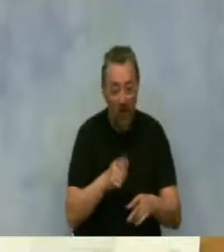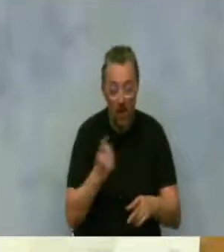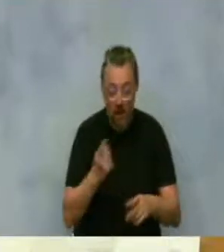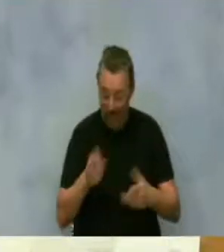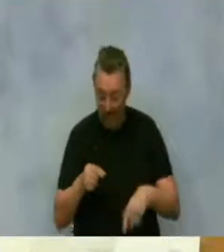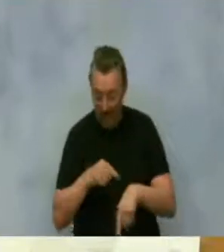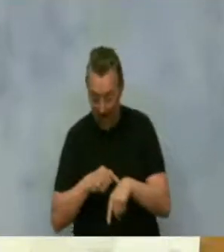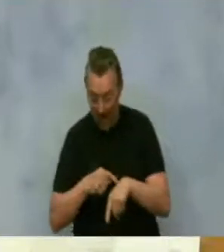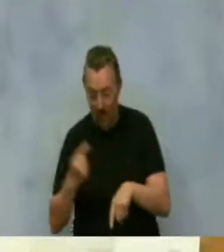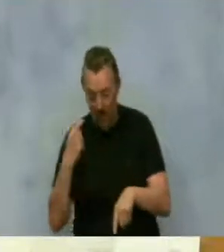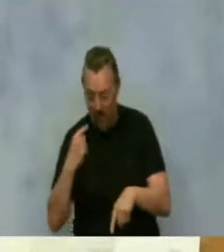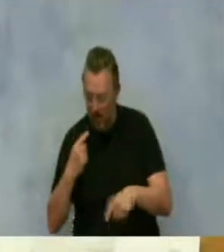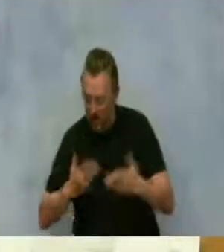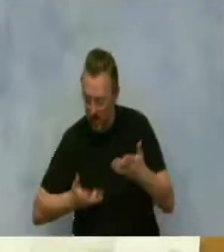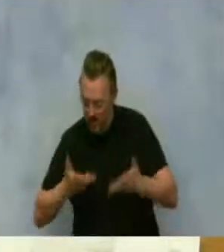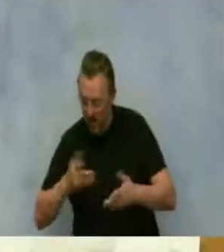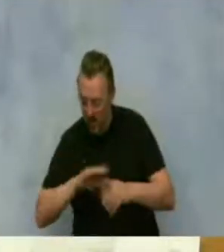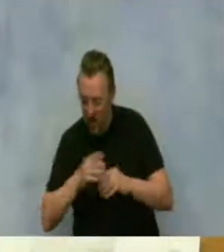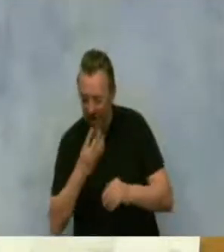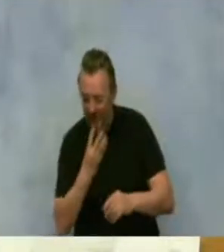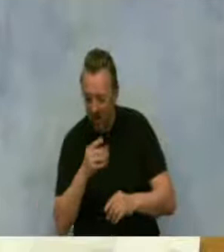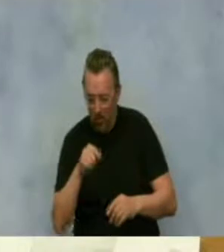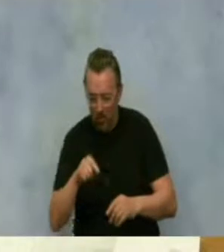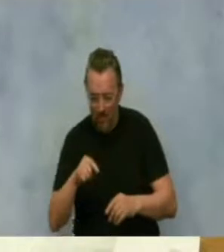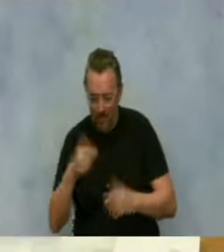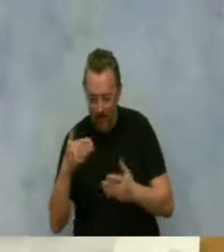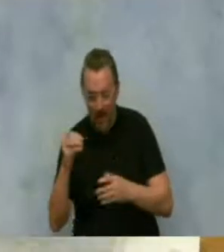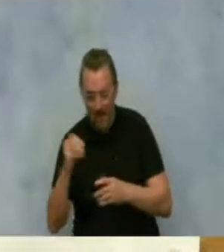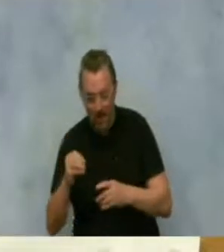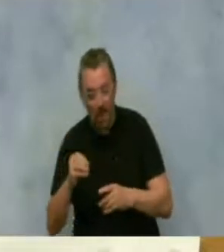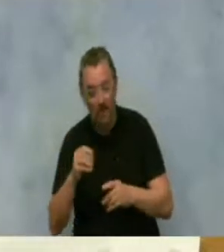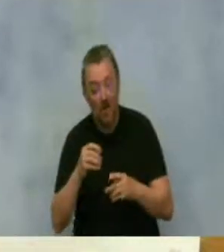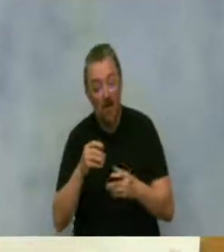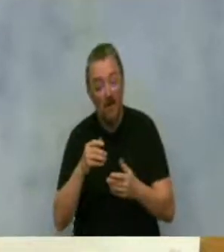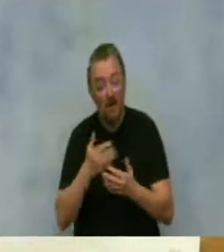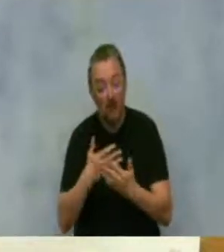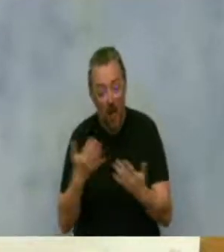at 4.8% with 0.5% related to COVID absences.